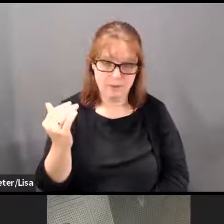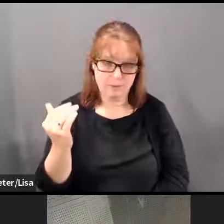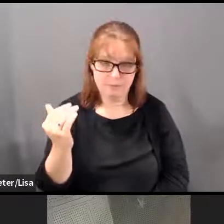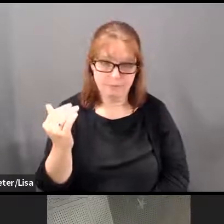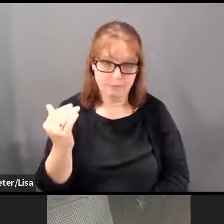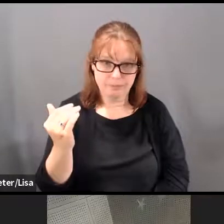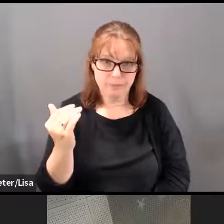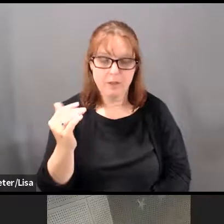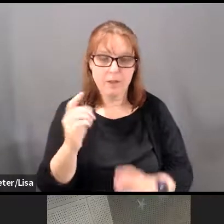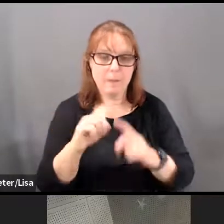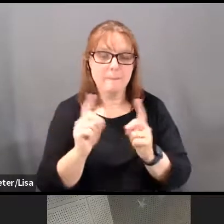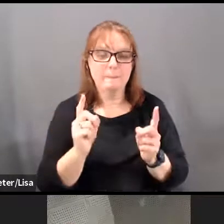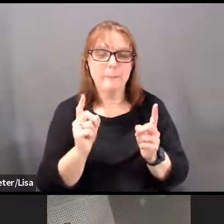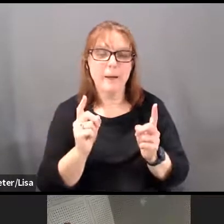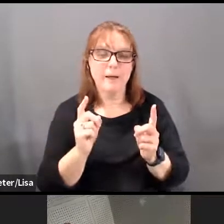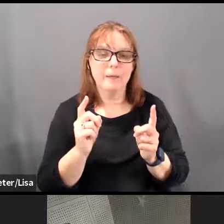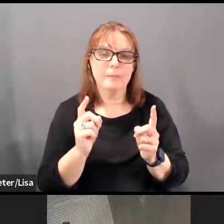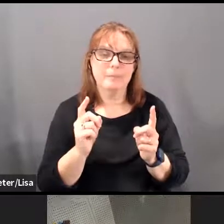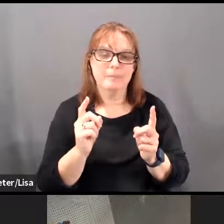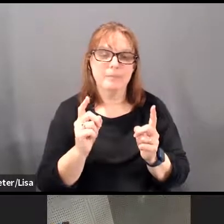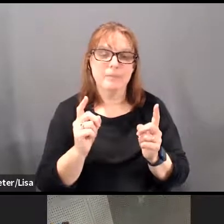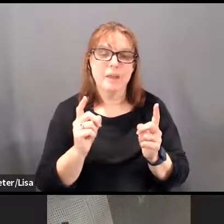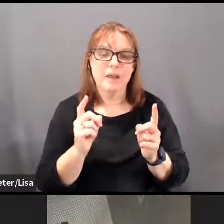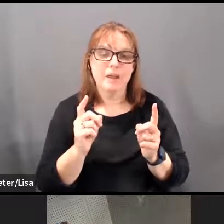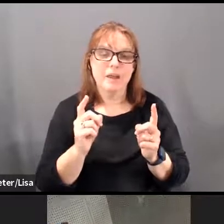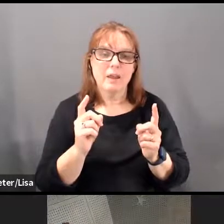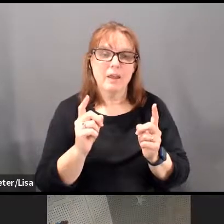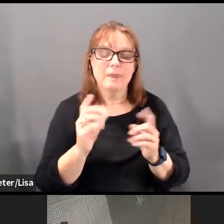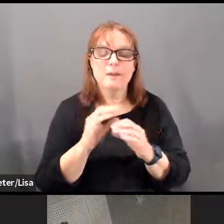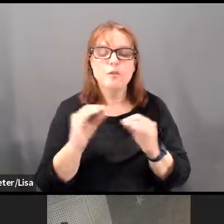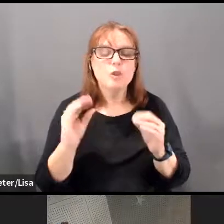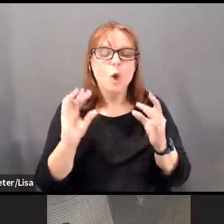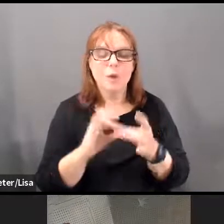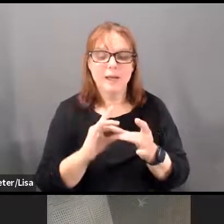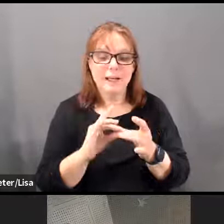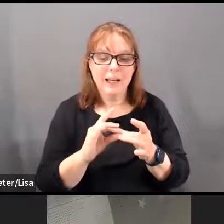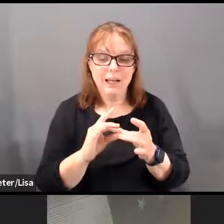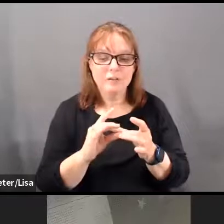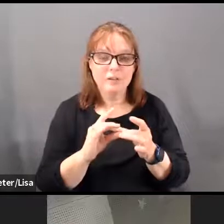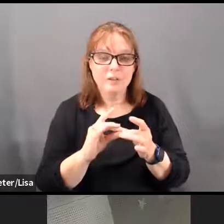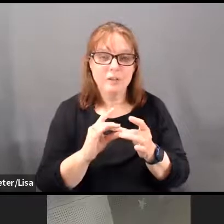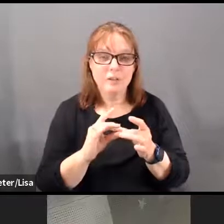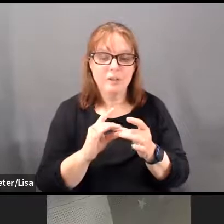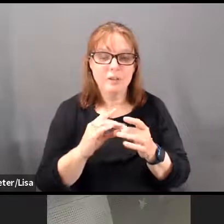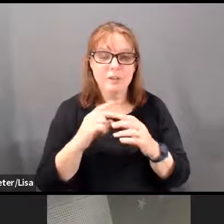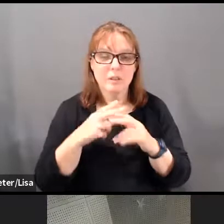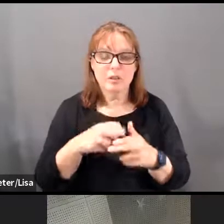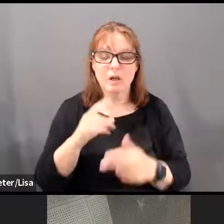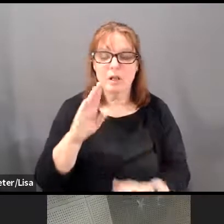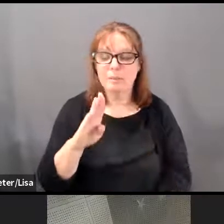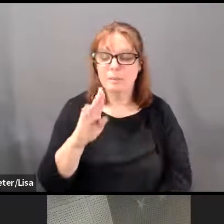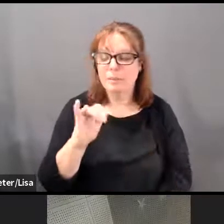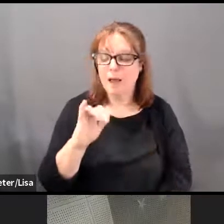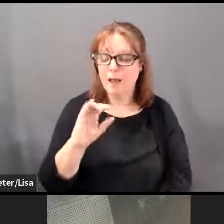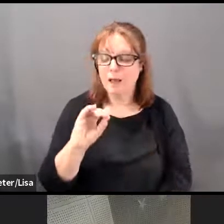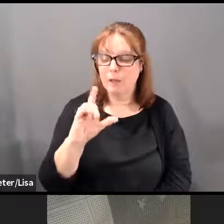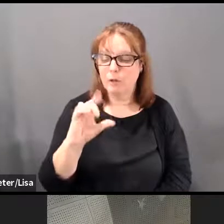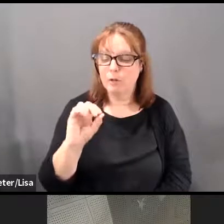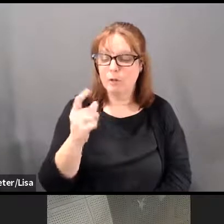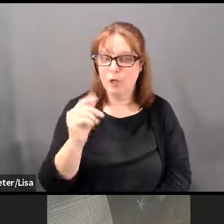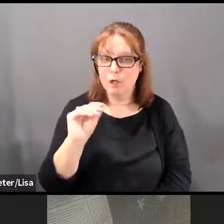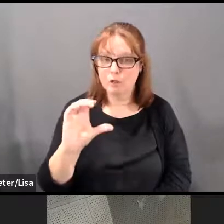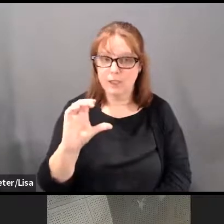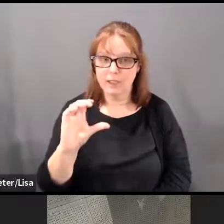being looked at, but there's no reason to believe there'd be a connection. Like, one of the things you look for what's called biologic plausibility. In other